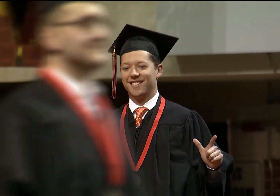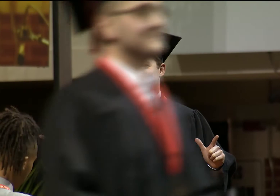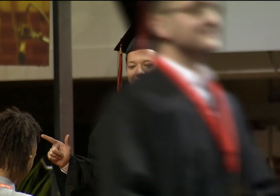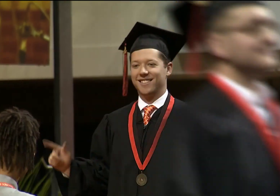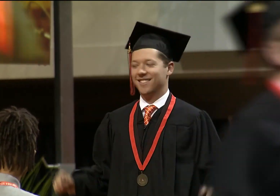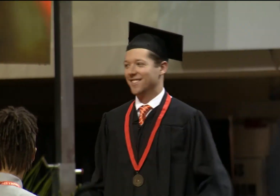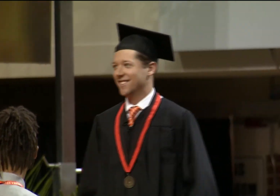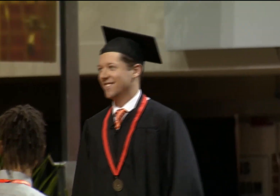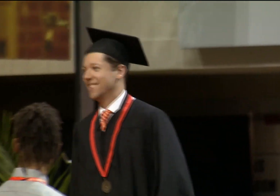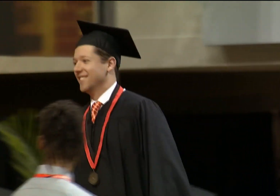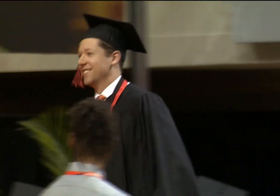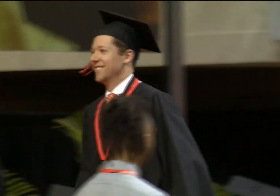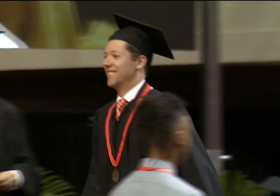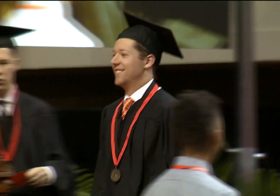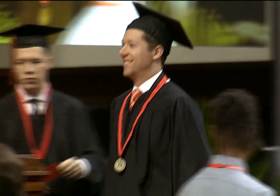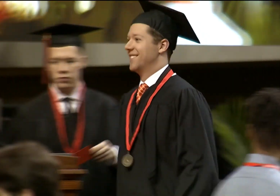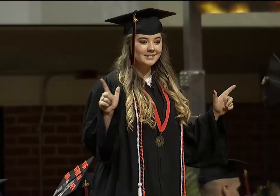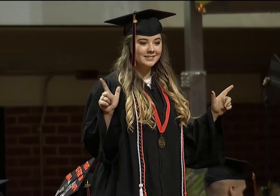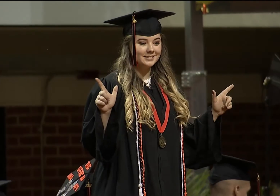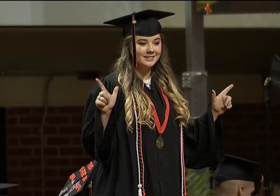Eric Clayton Reimer.